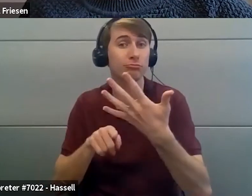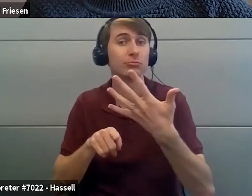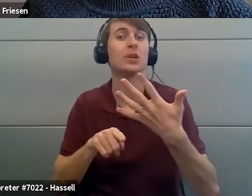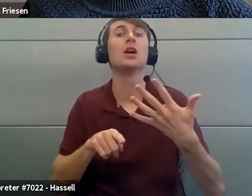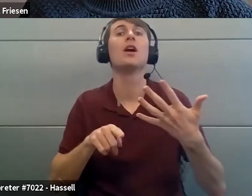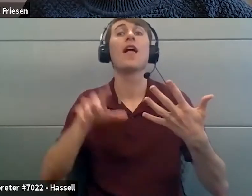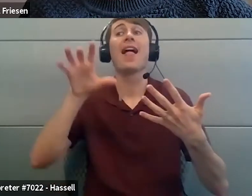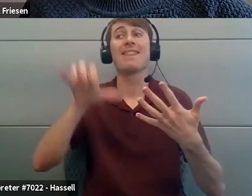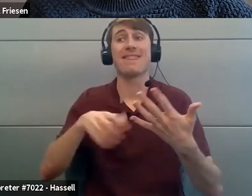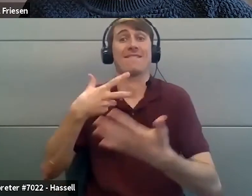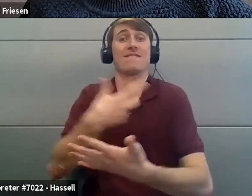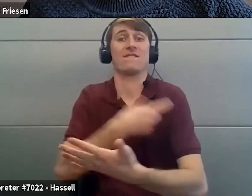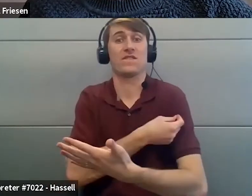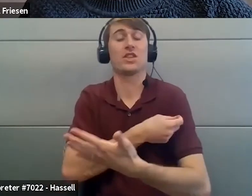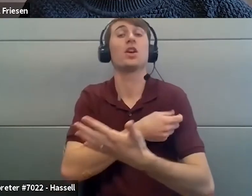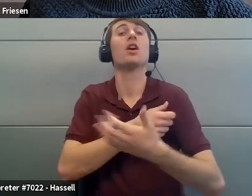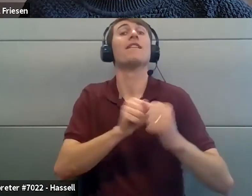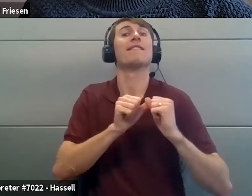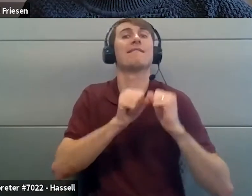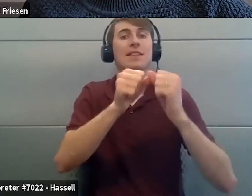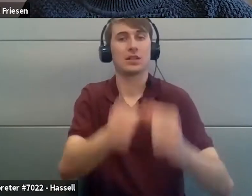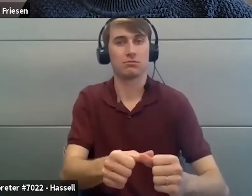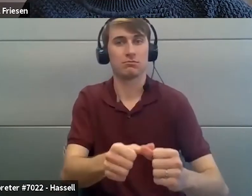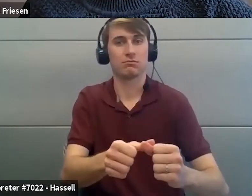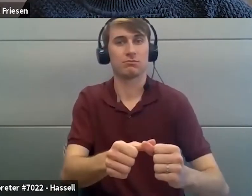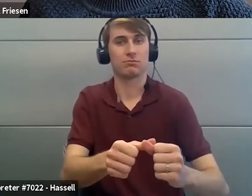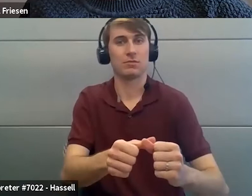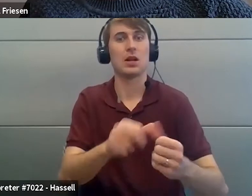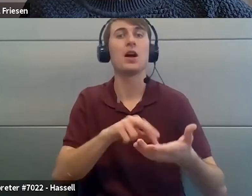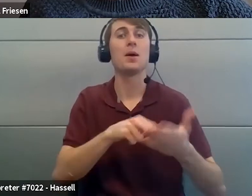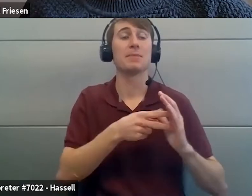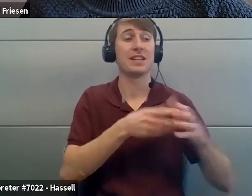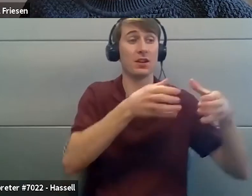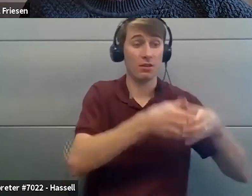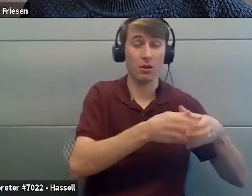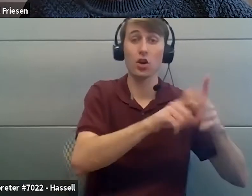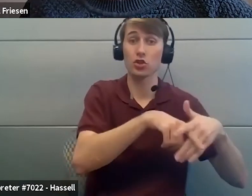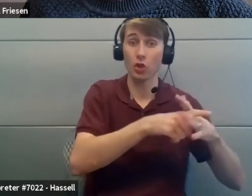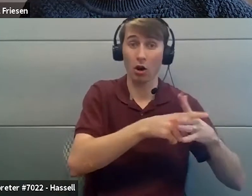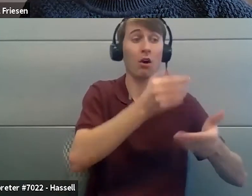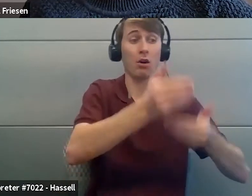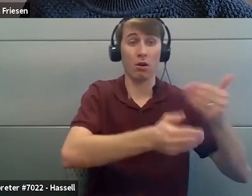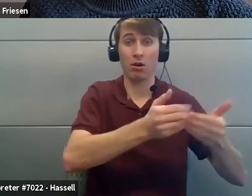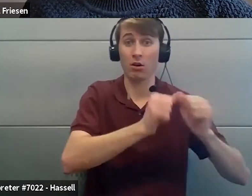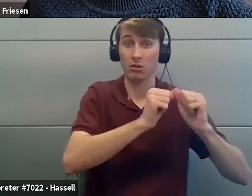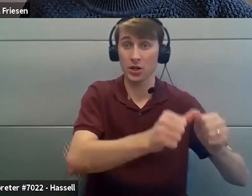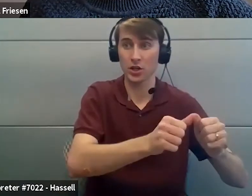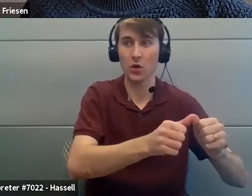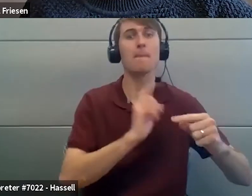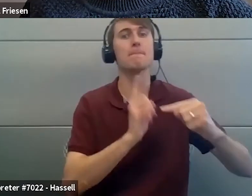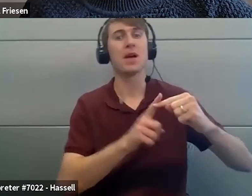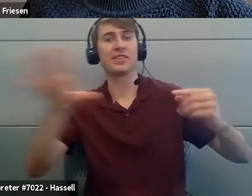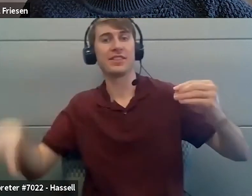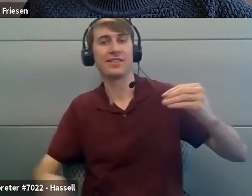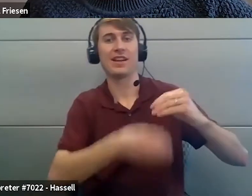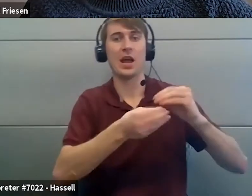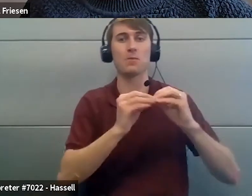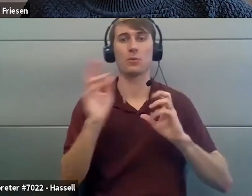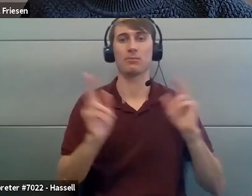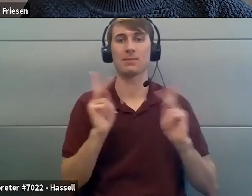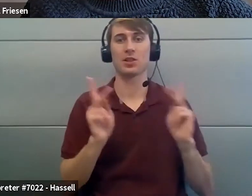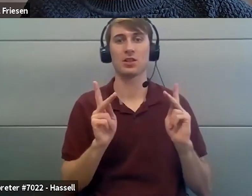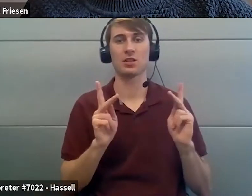additional eligibility for new people as we work through the population. So this week we're seeing fewer